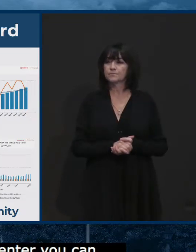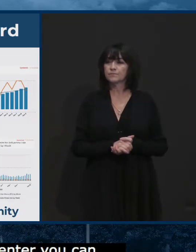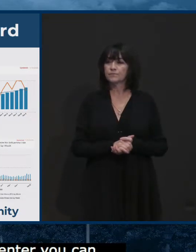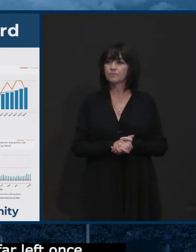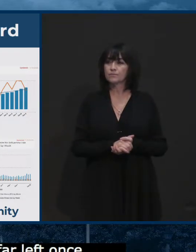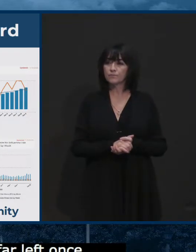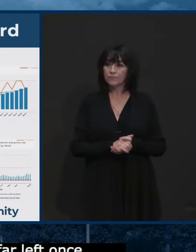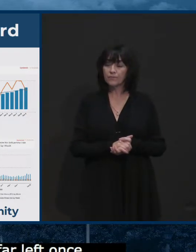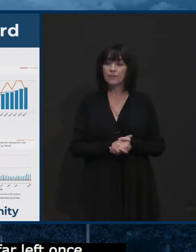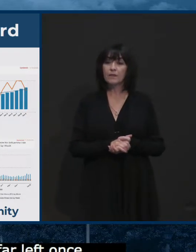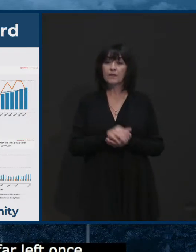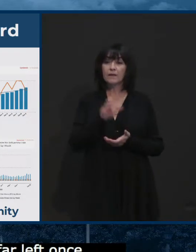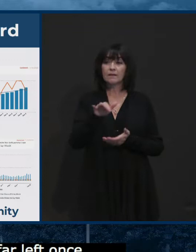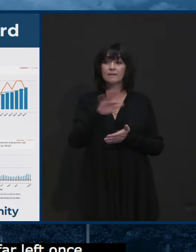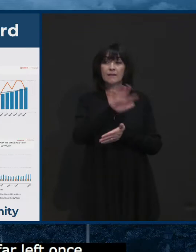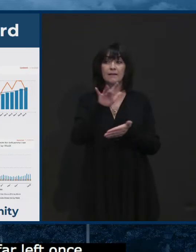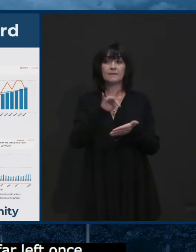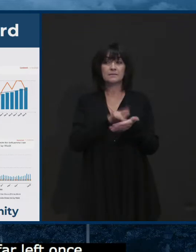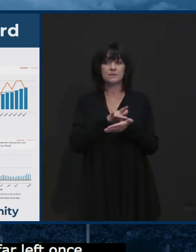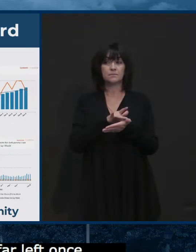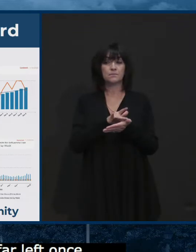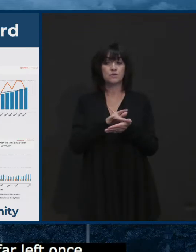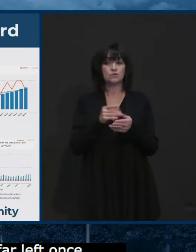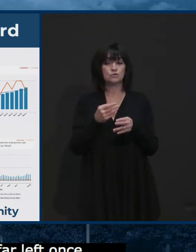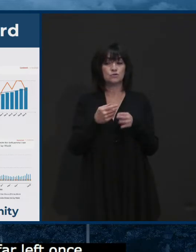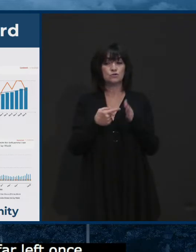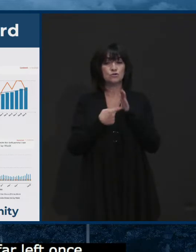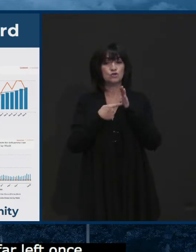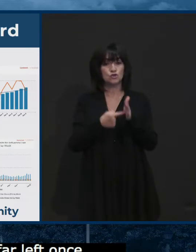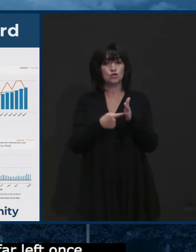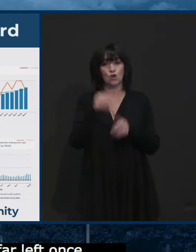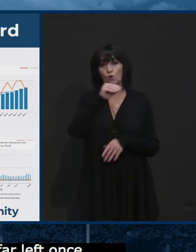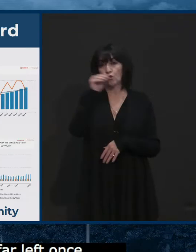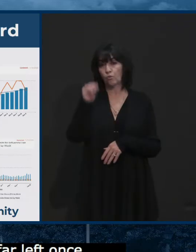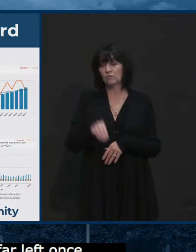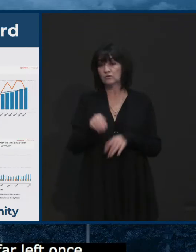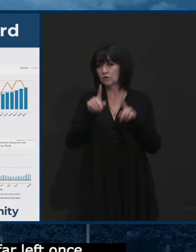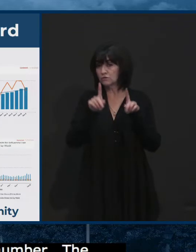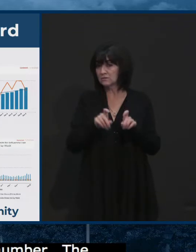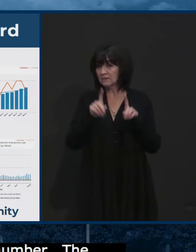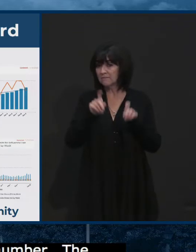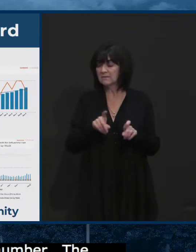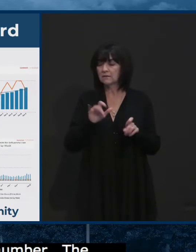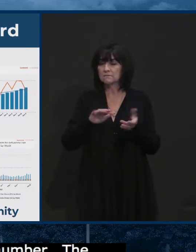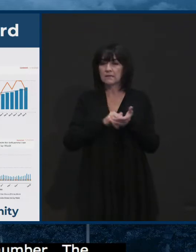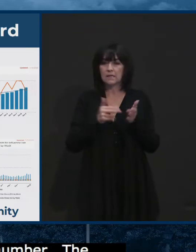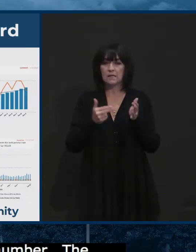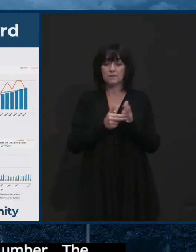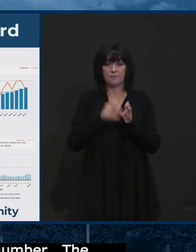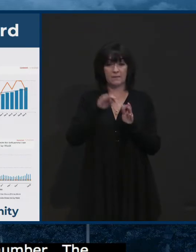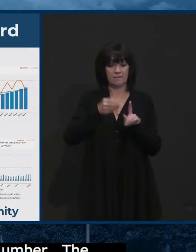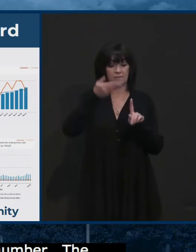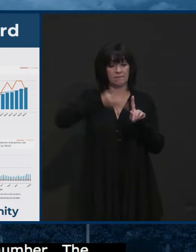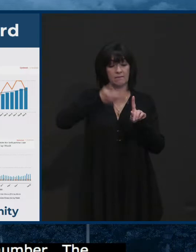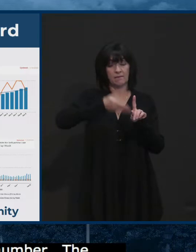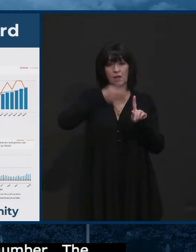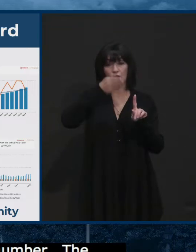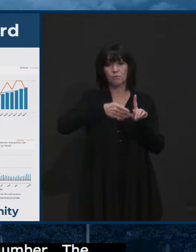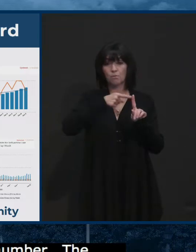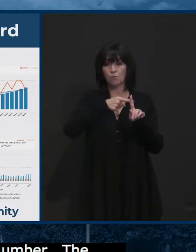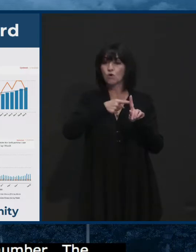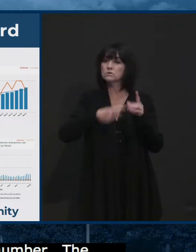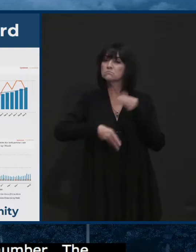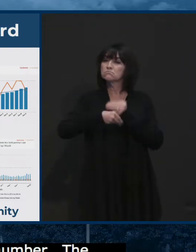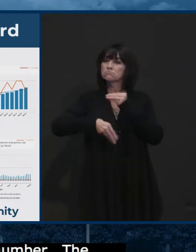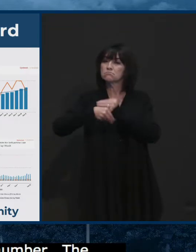the one in the middle, is the percentage of tests, so additional tests for individuals. And so that's a smaller